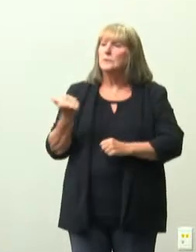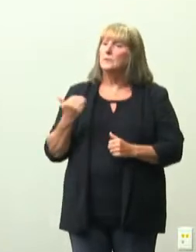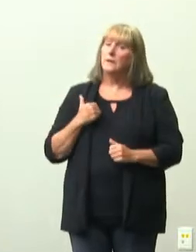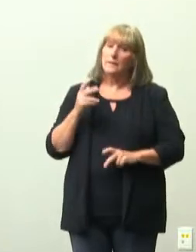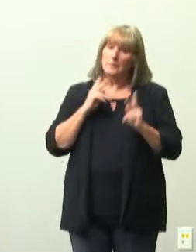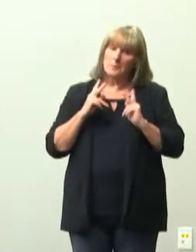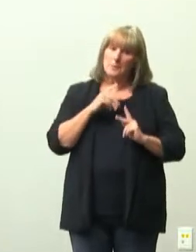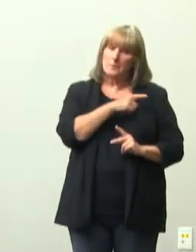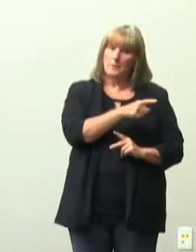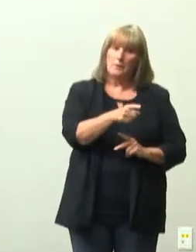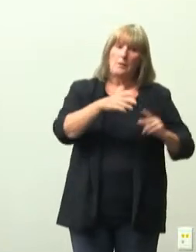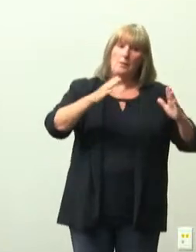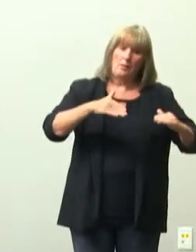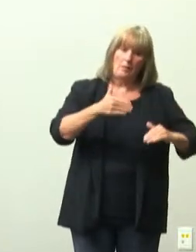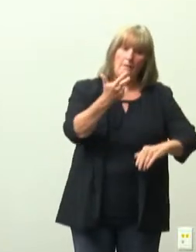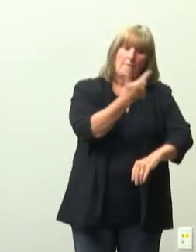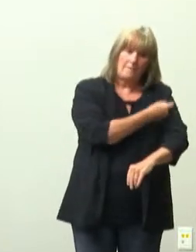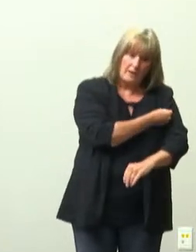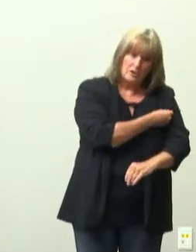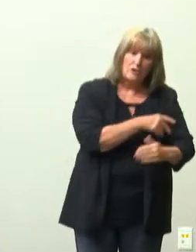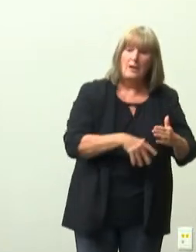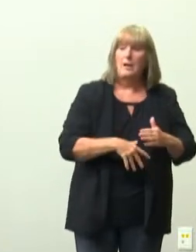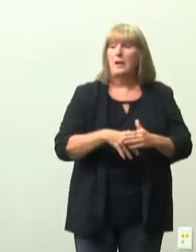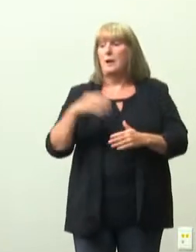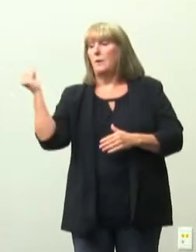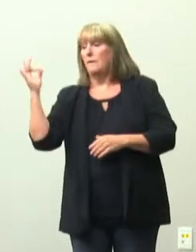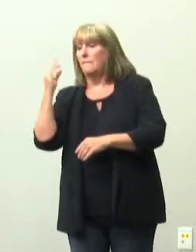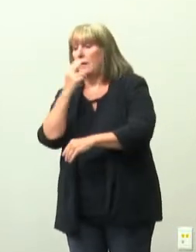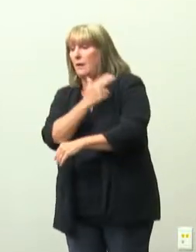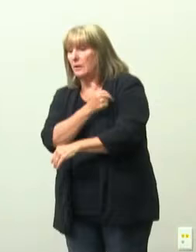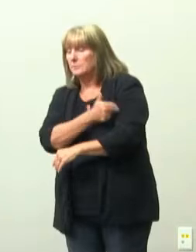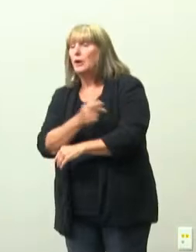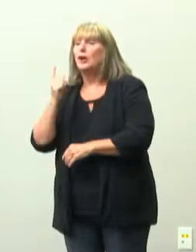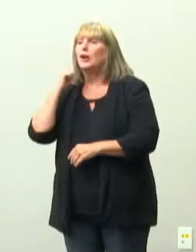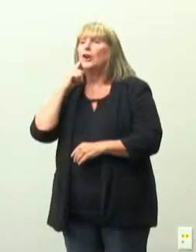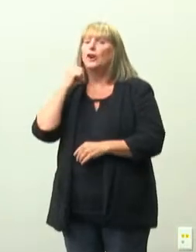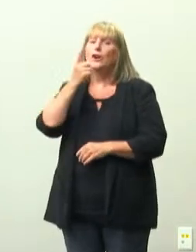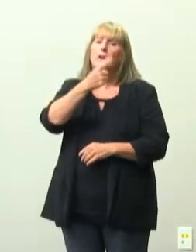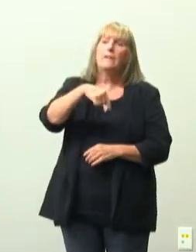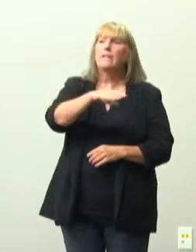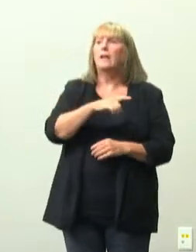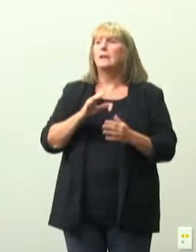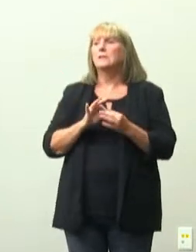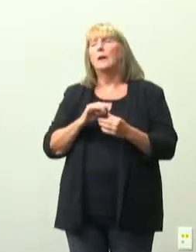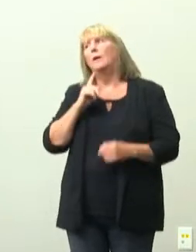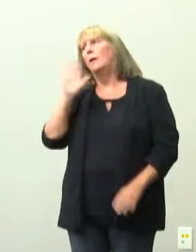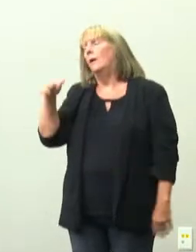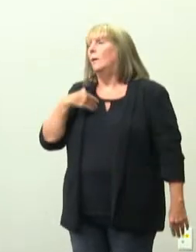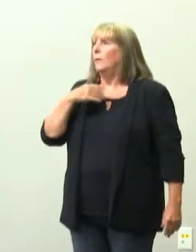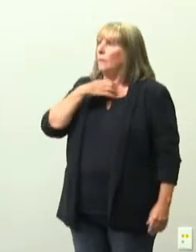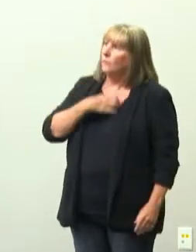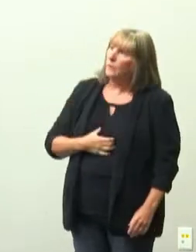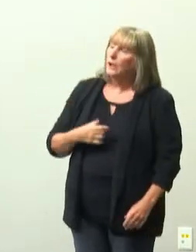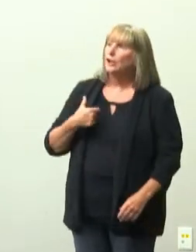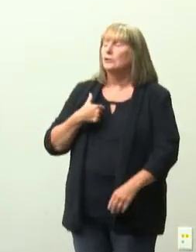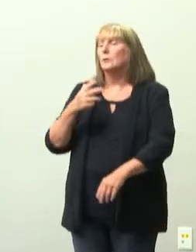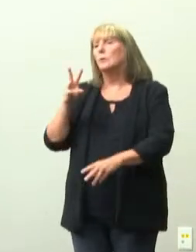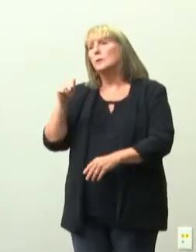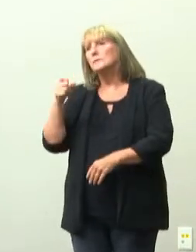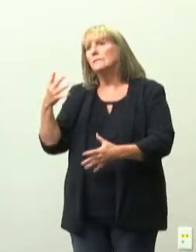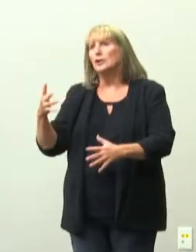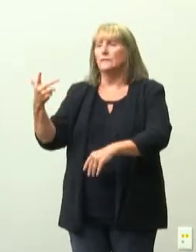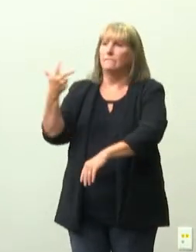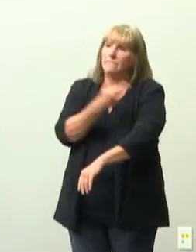are unvaccinated that when they came out of the hospital, you've heard stories of them saying, well, I wish I was vaccinated? Can you elaborate